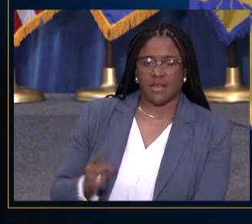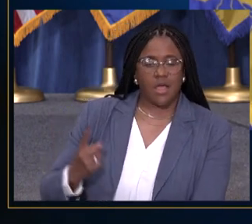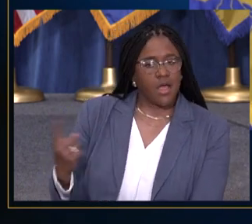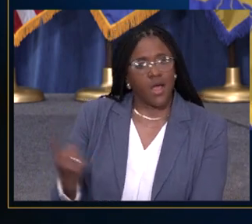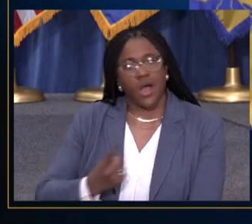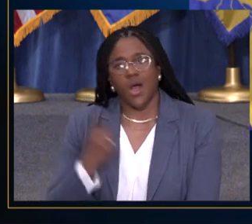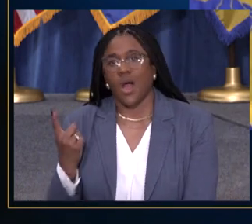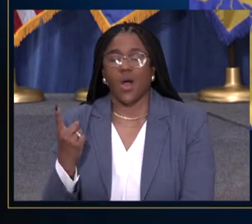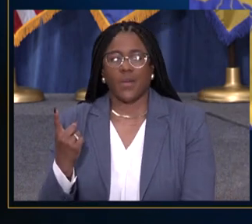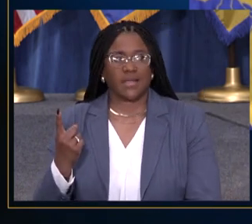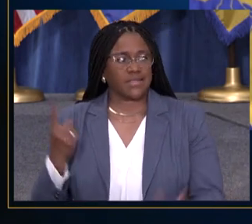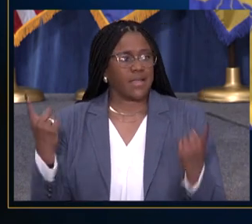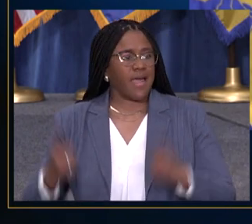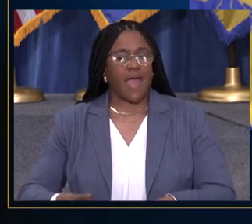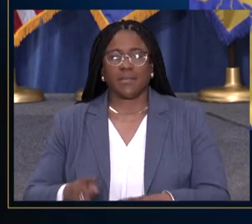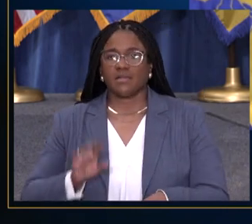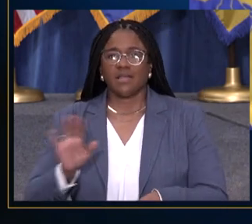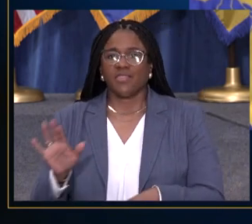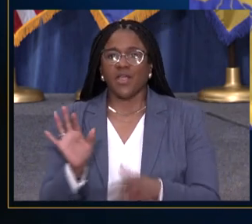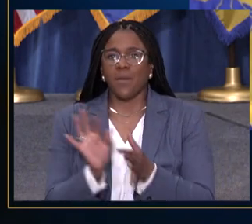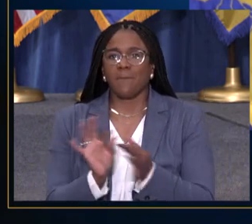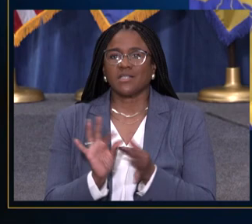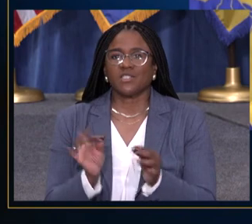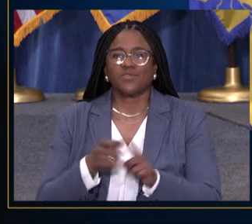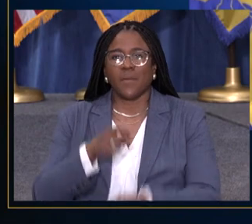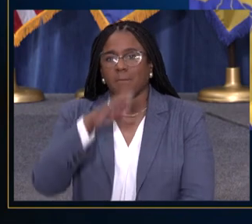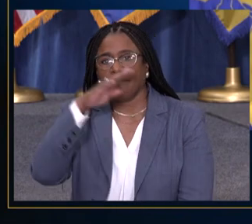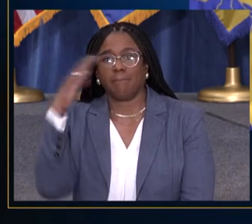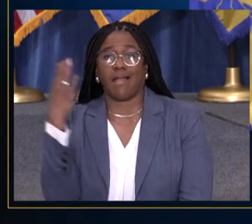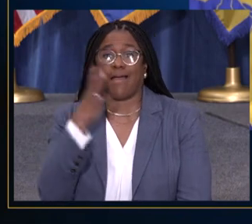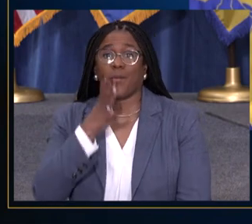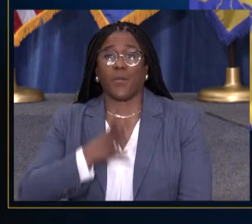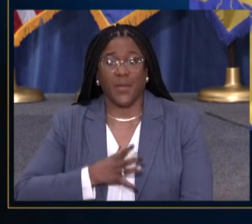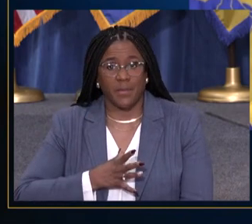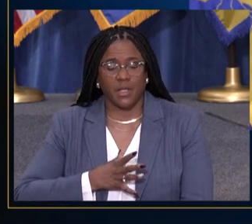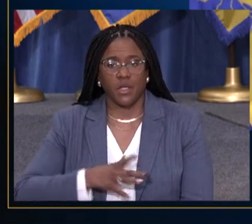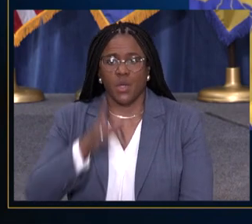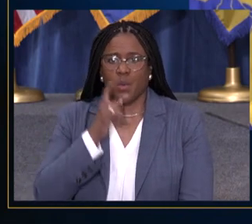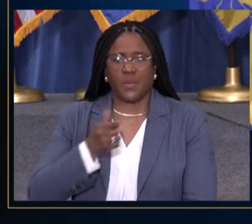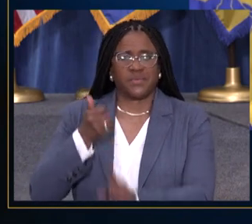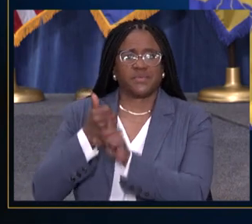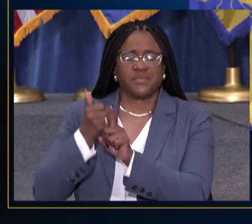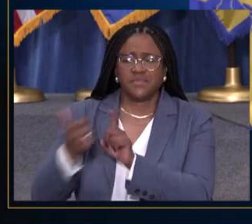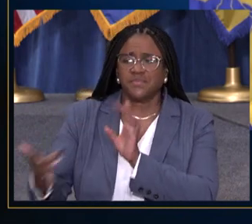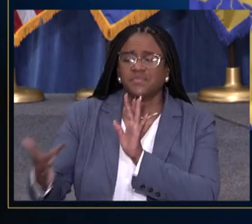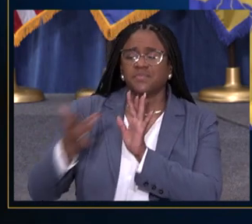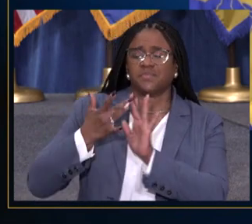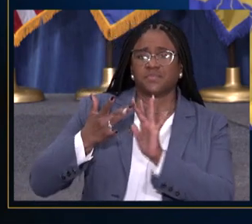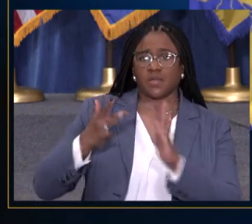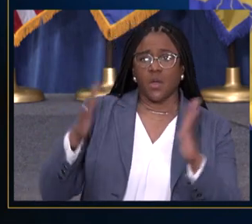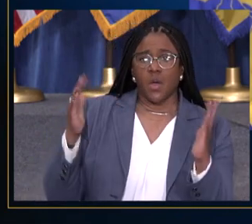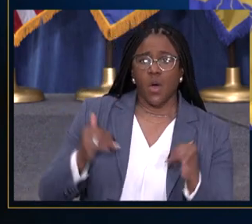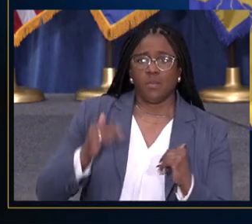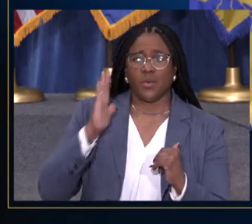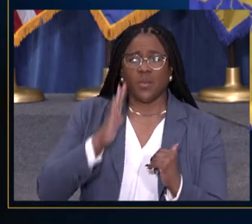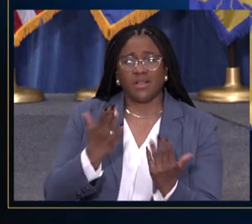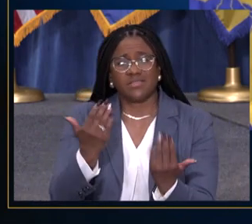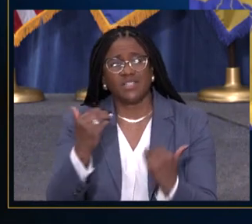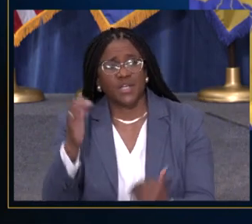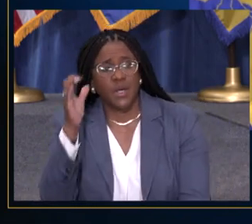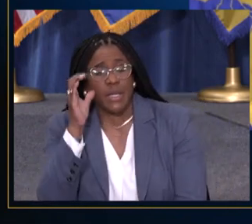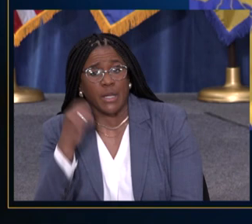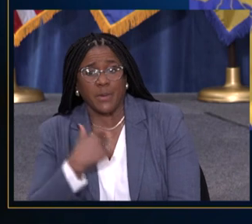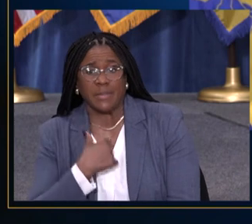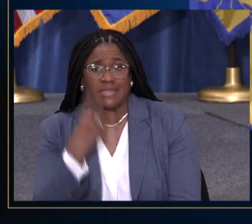stand out. They're messages from Black women who are reaching out in the hopes of being heard,